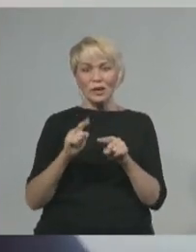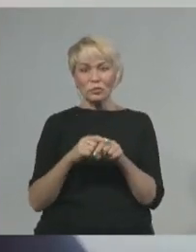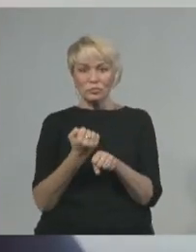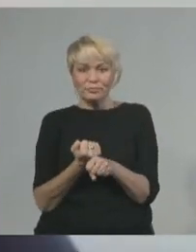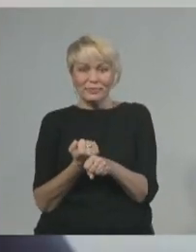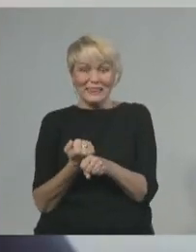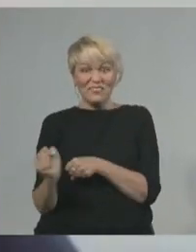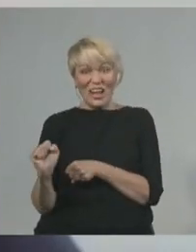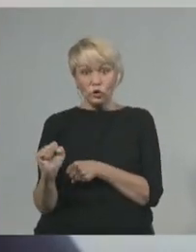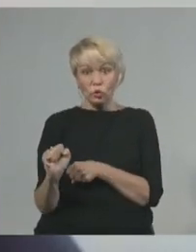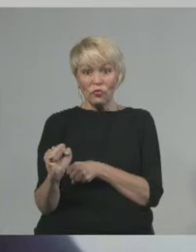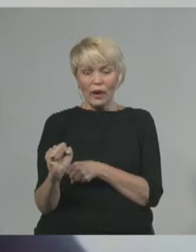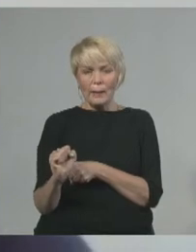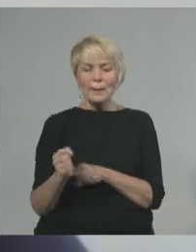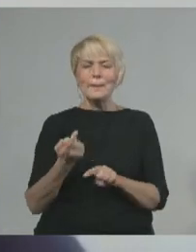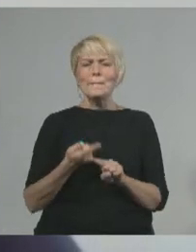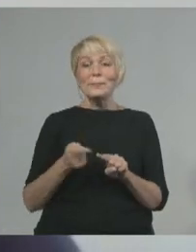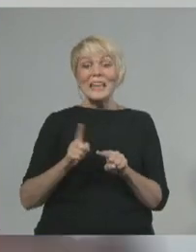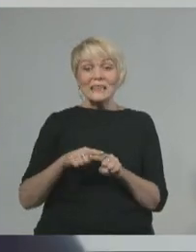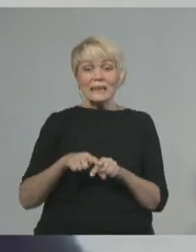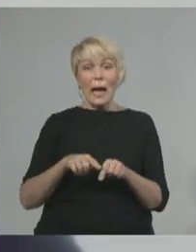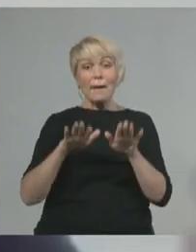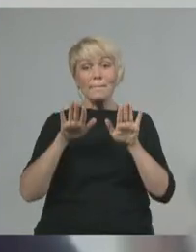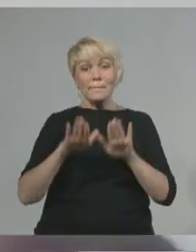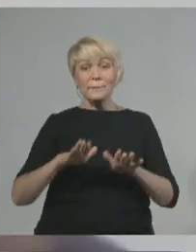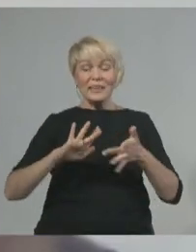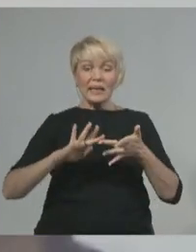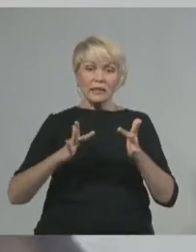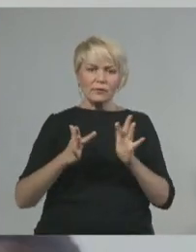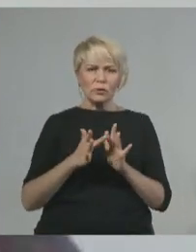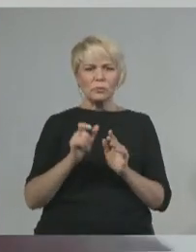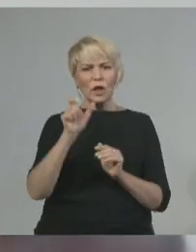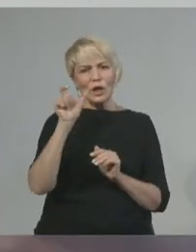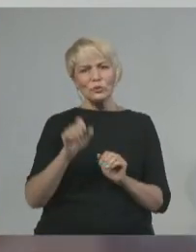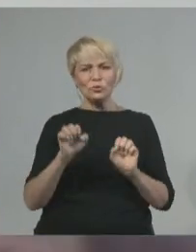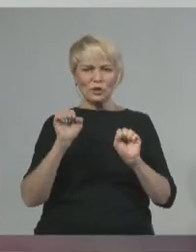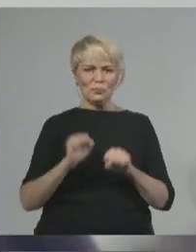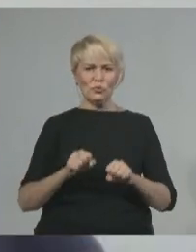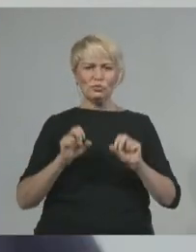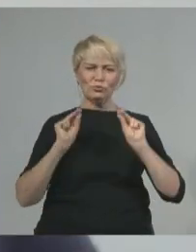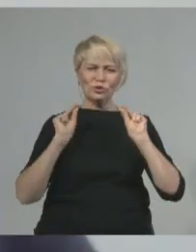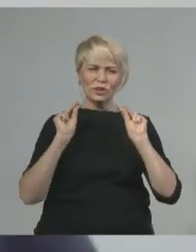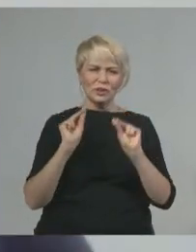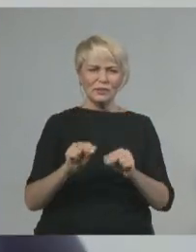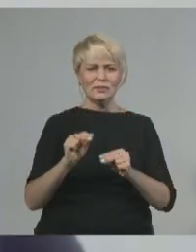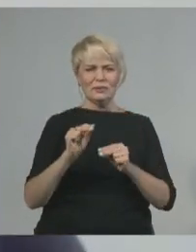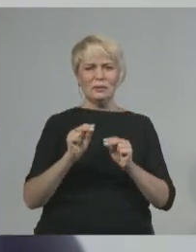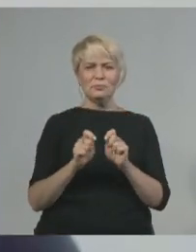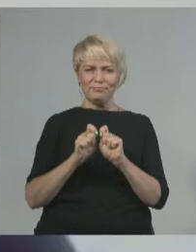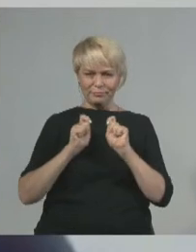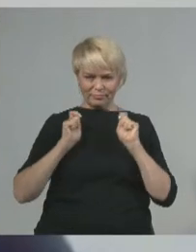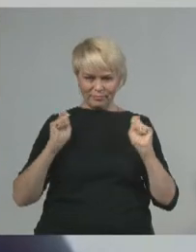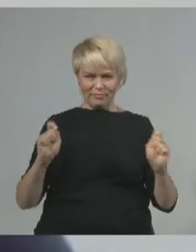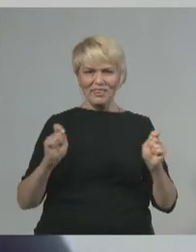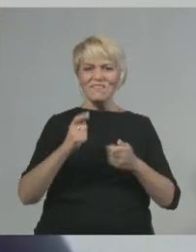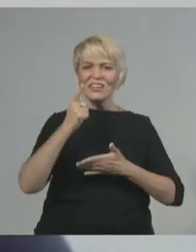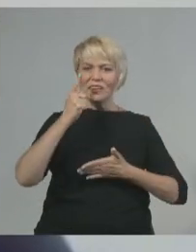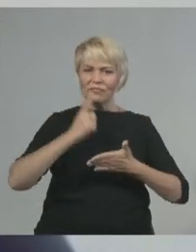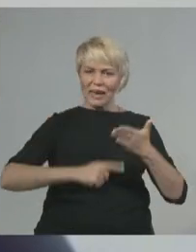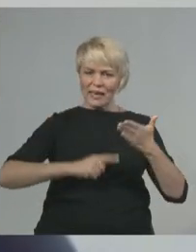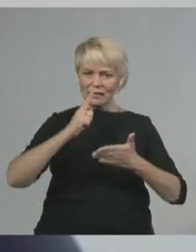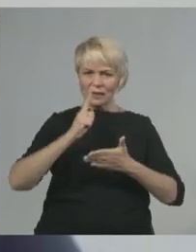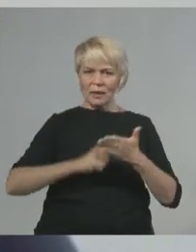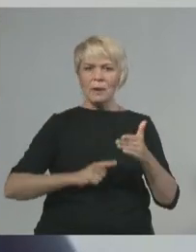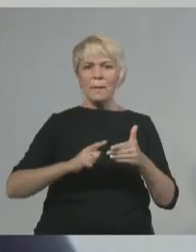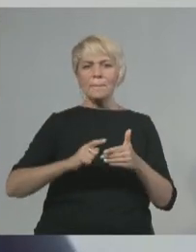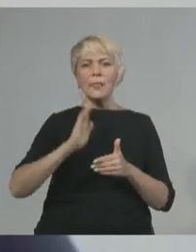be honest and and disagree which we call it like a not a civilized disagreement we think that